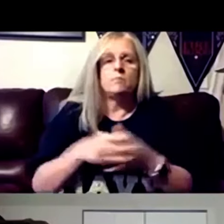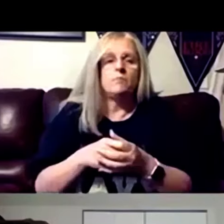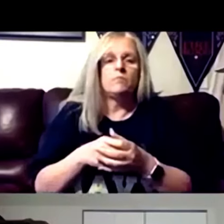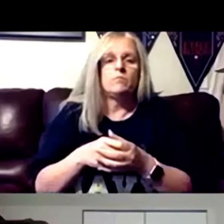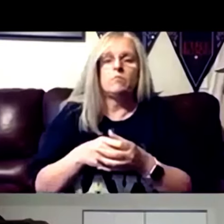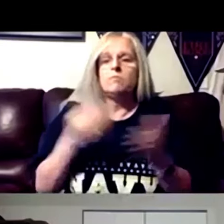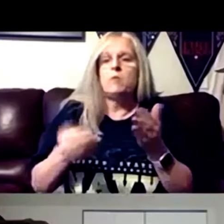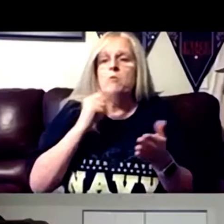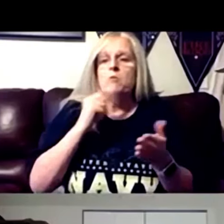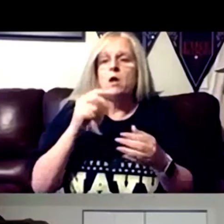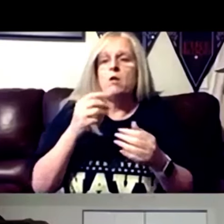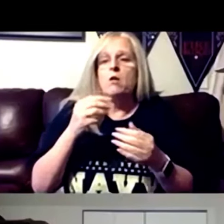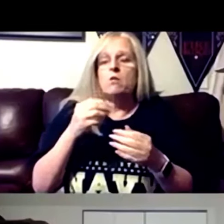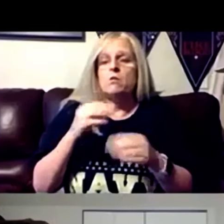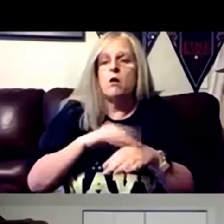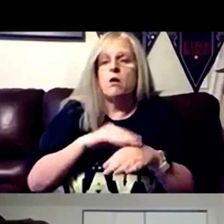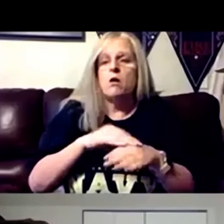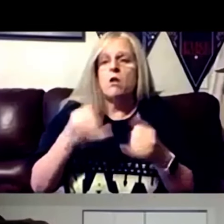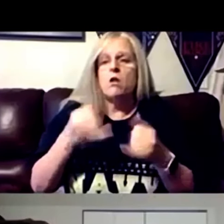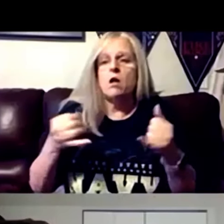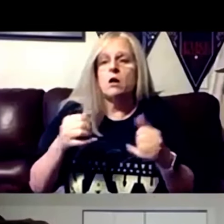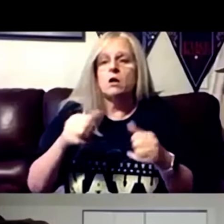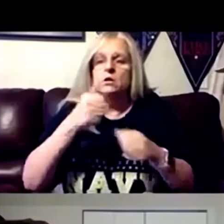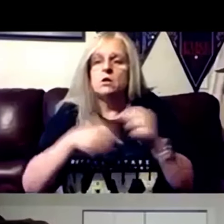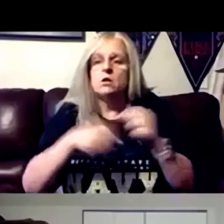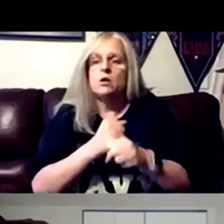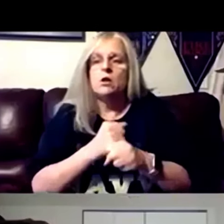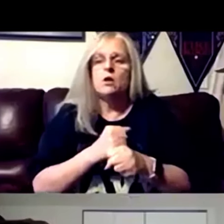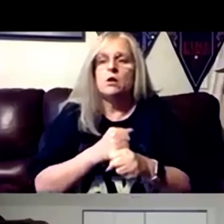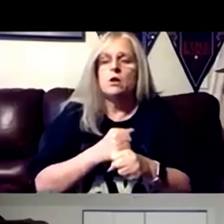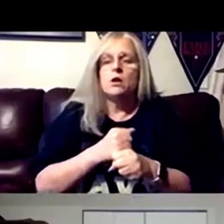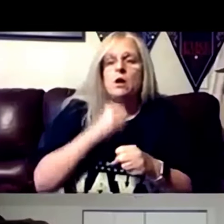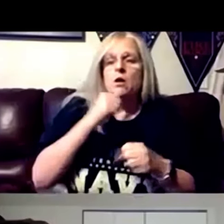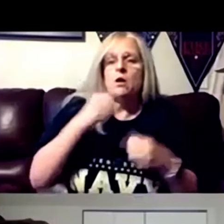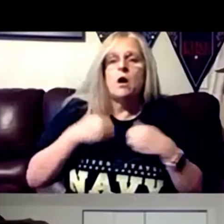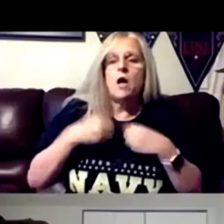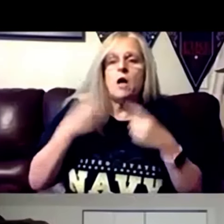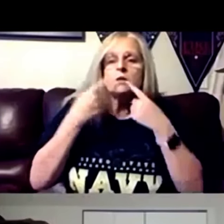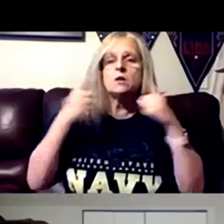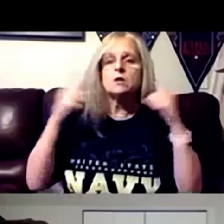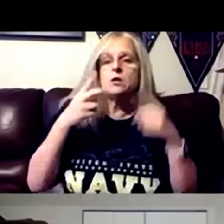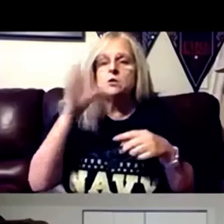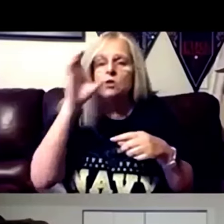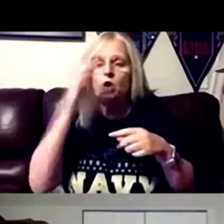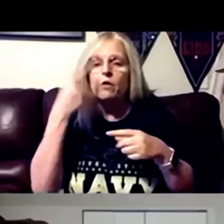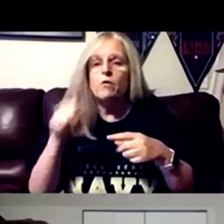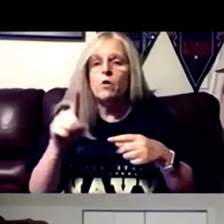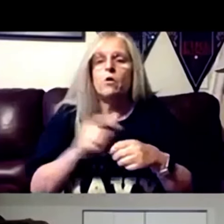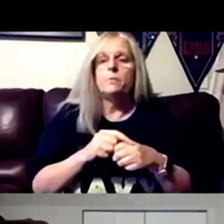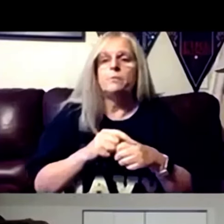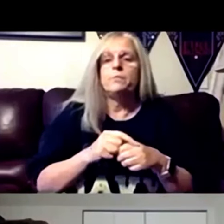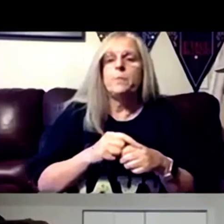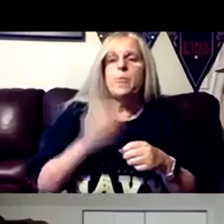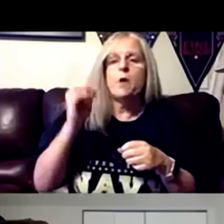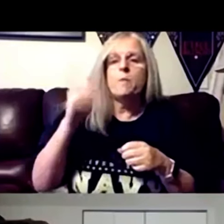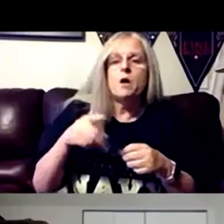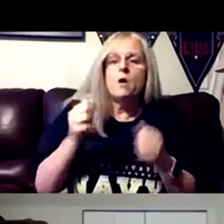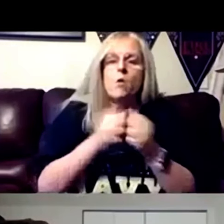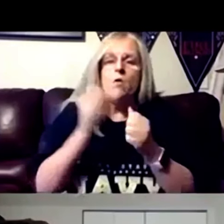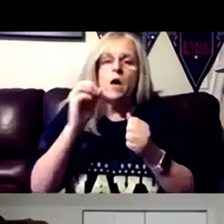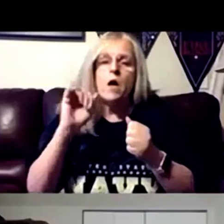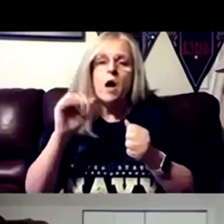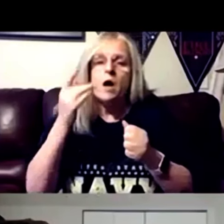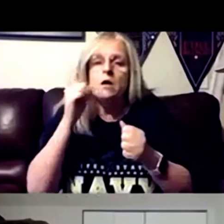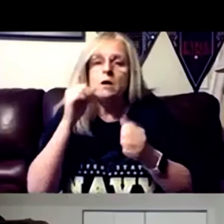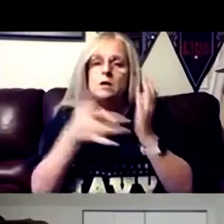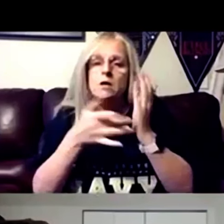been online for 10 years and haven't had the success you're looking for. ONPASSIVE with the AI technology